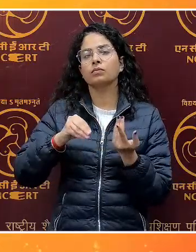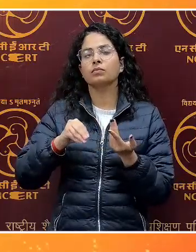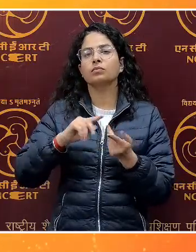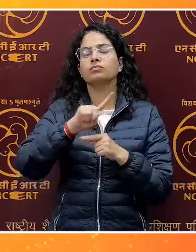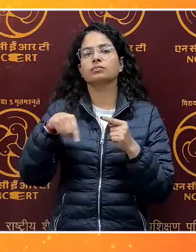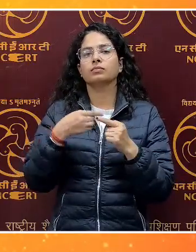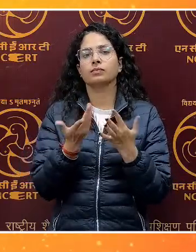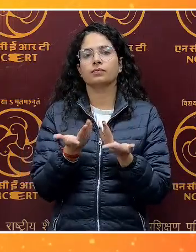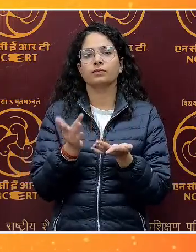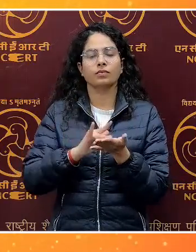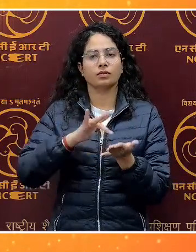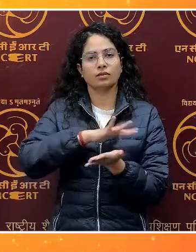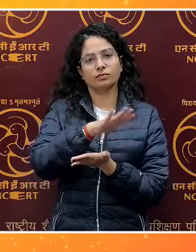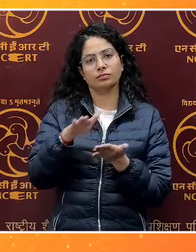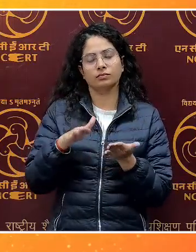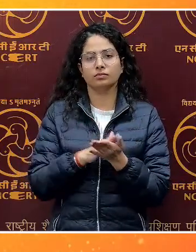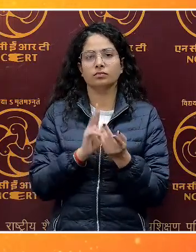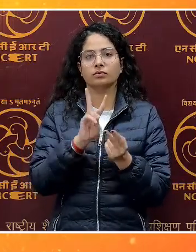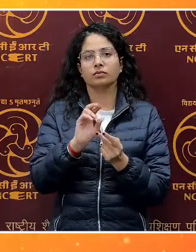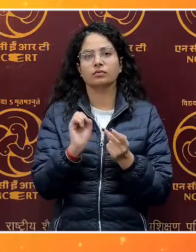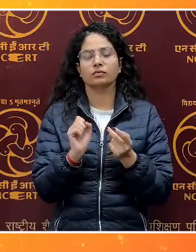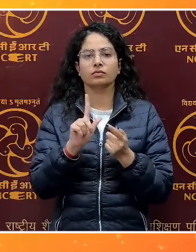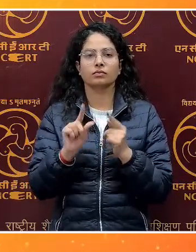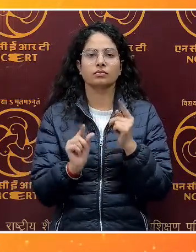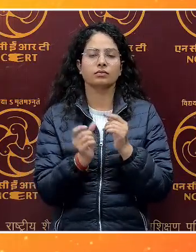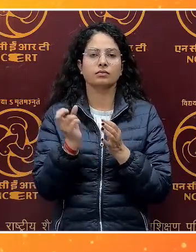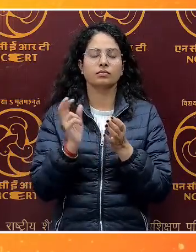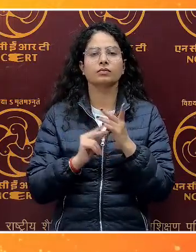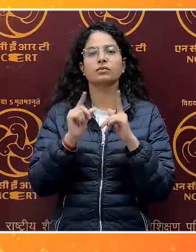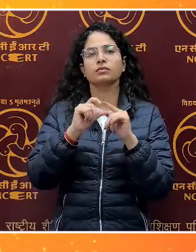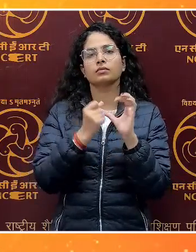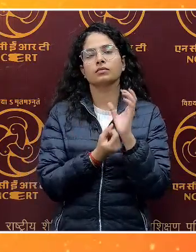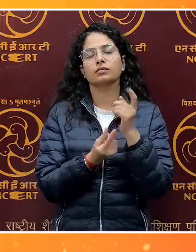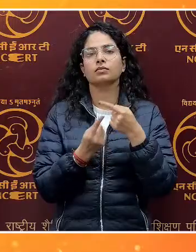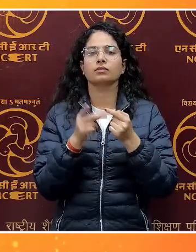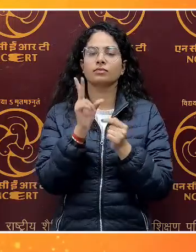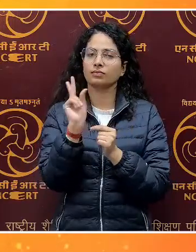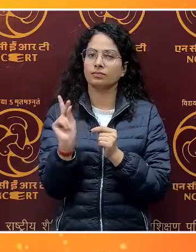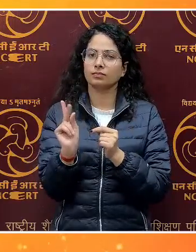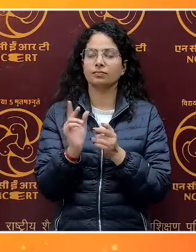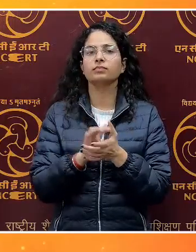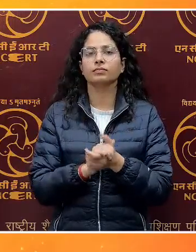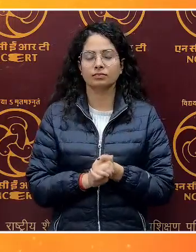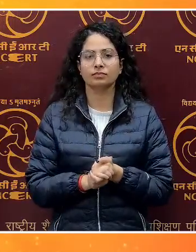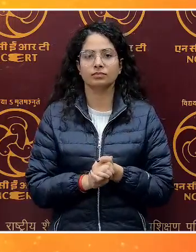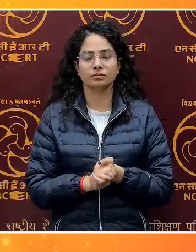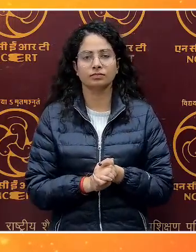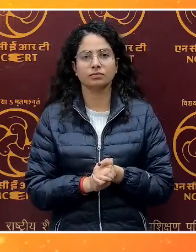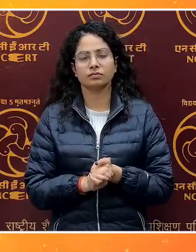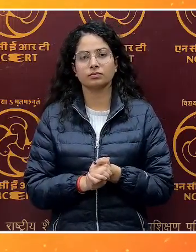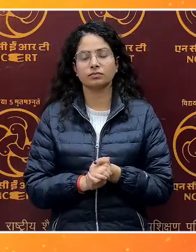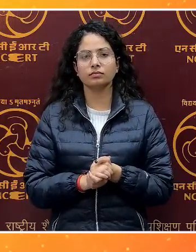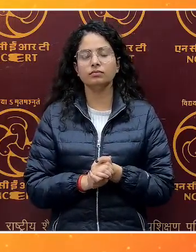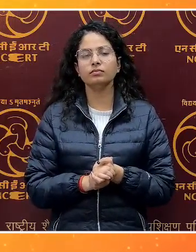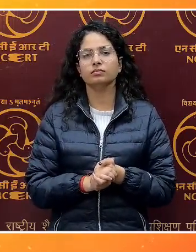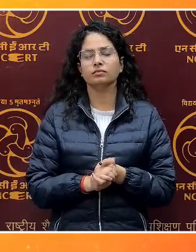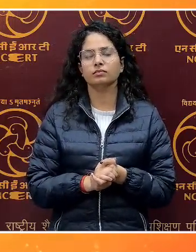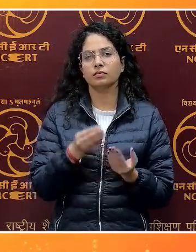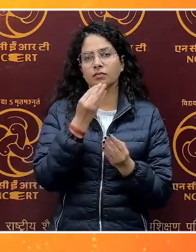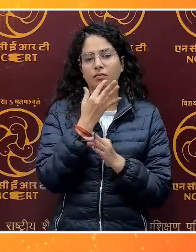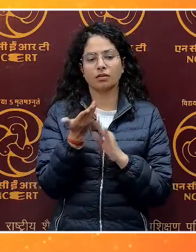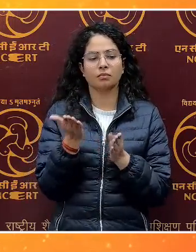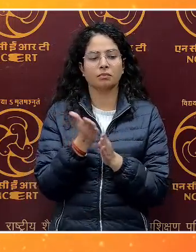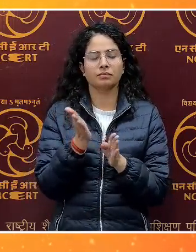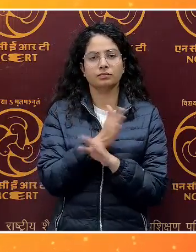surface areas and volumes part 2nd. So ma'am, we are in the part 2nd, right? So yes. Could you please